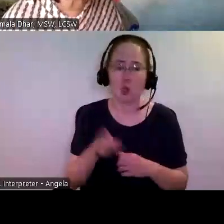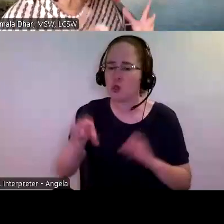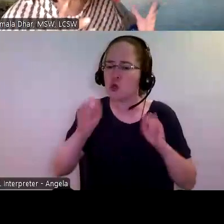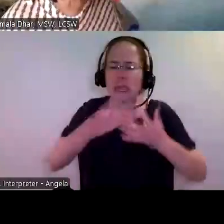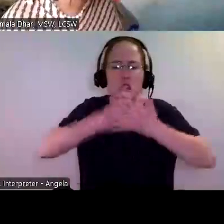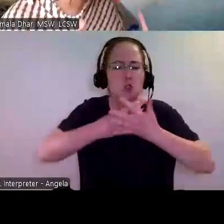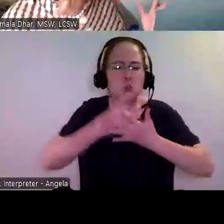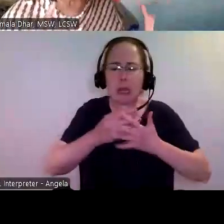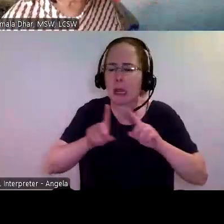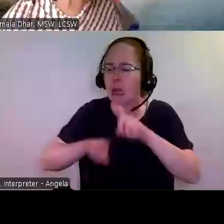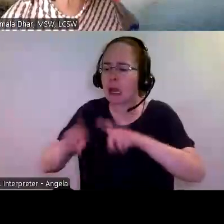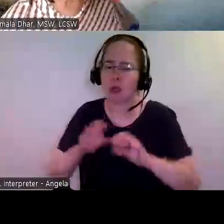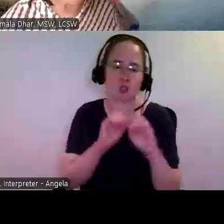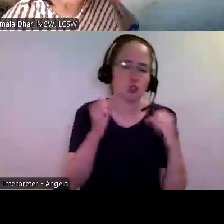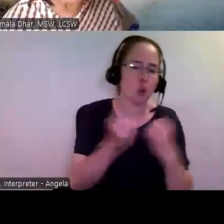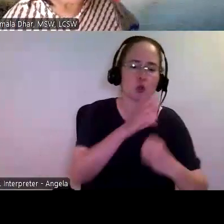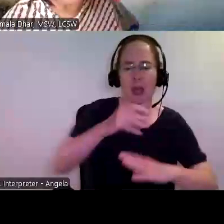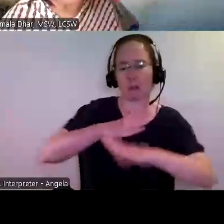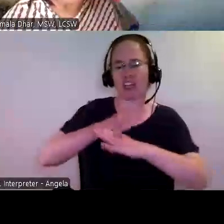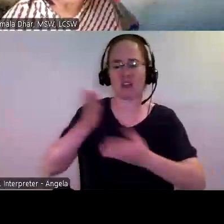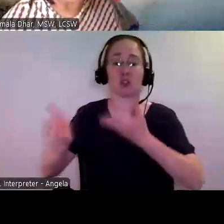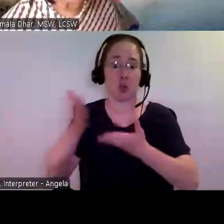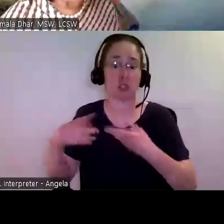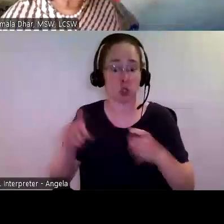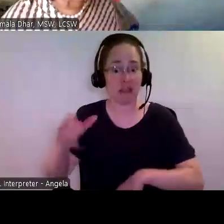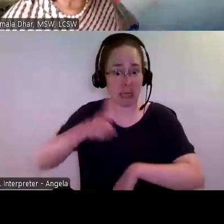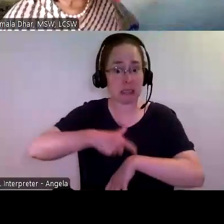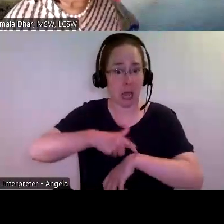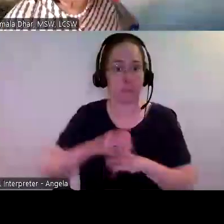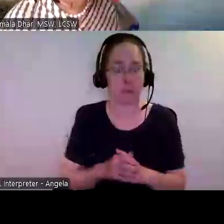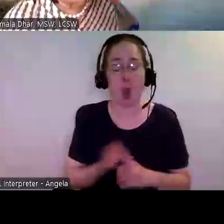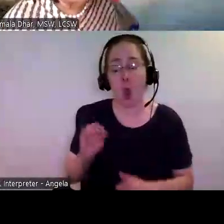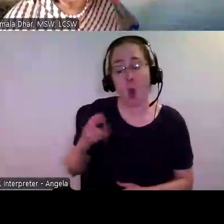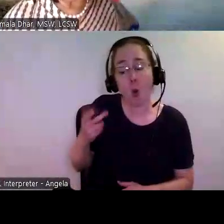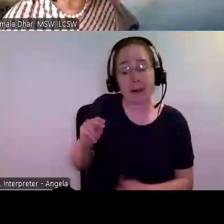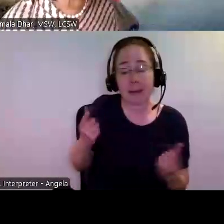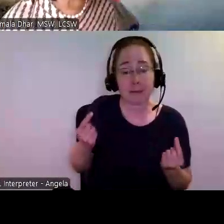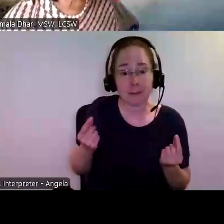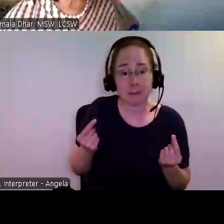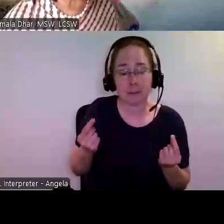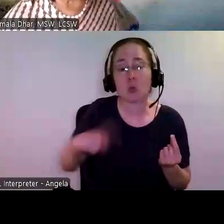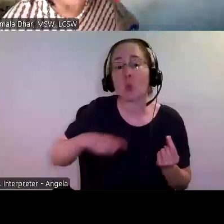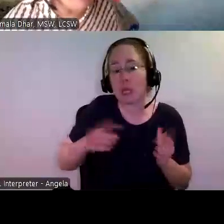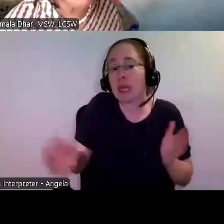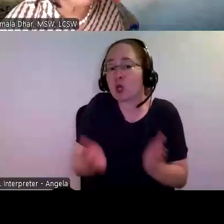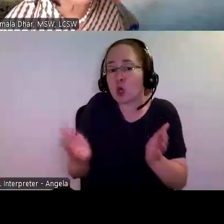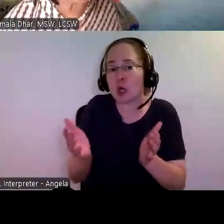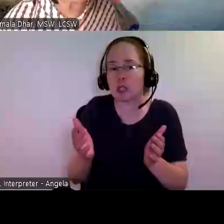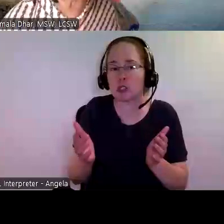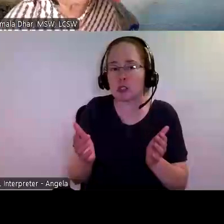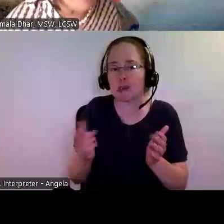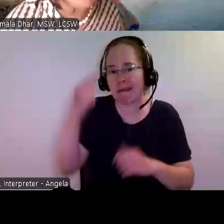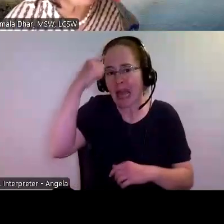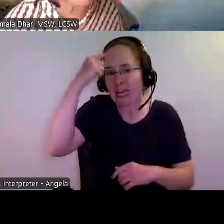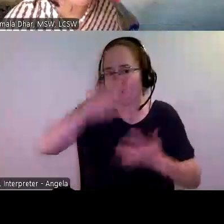whole bunch of social and preventative services during that time. In Oregon, we are encouraging cognitive